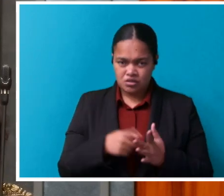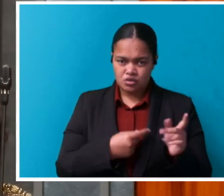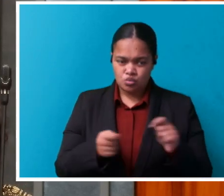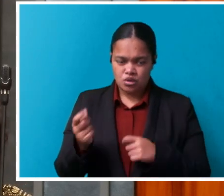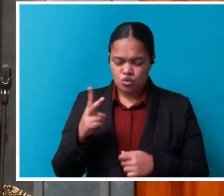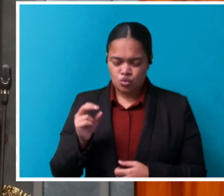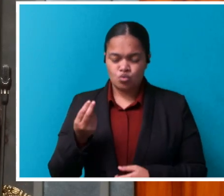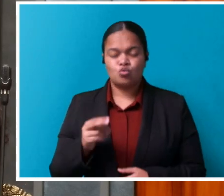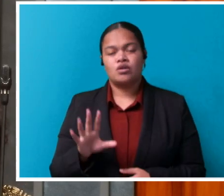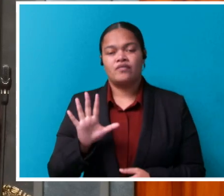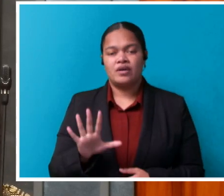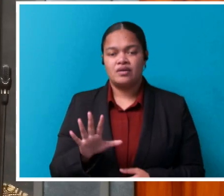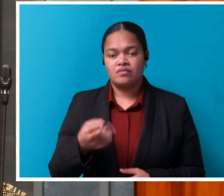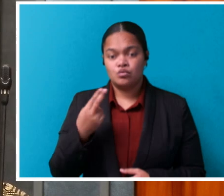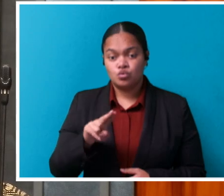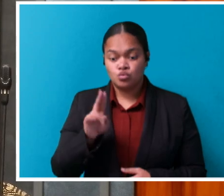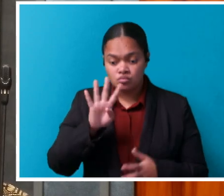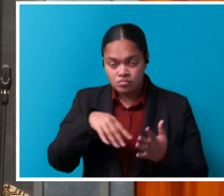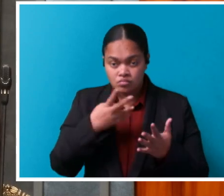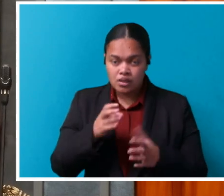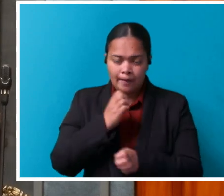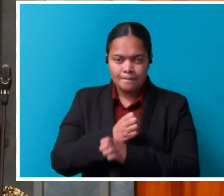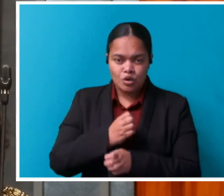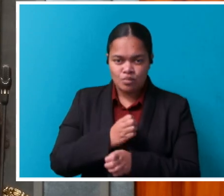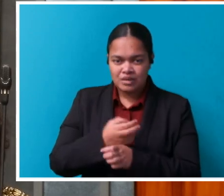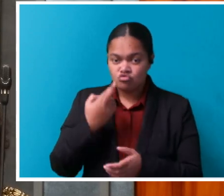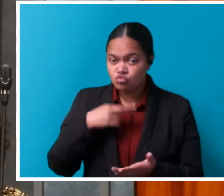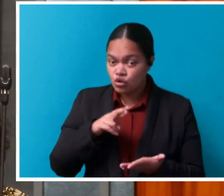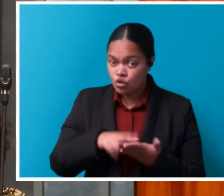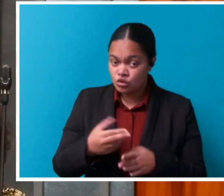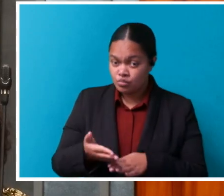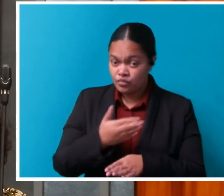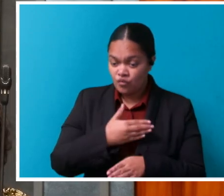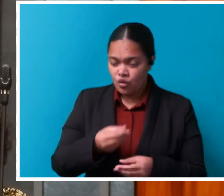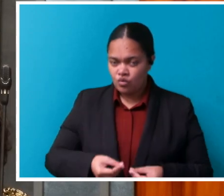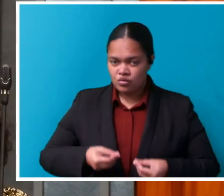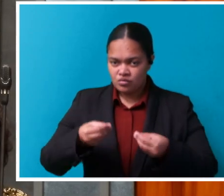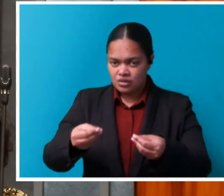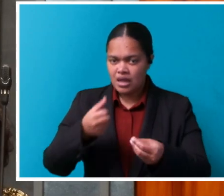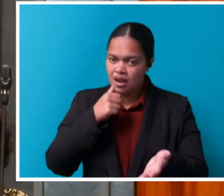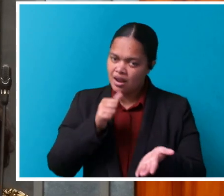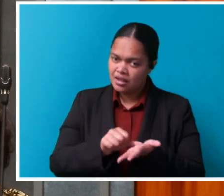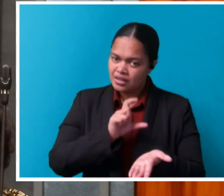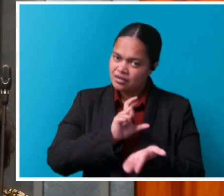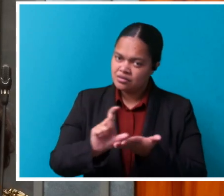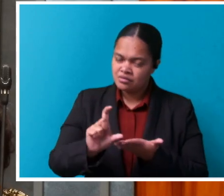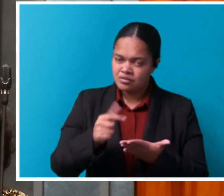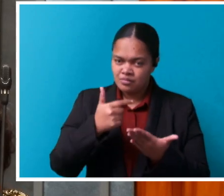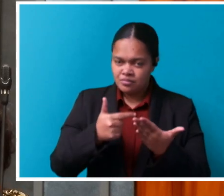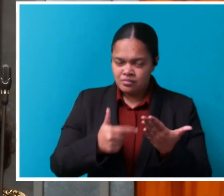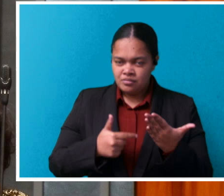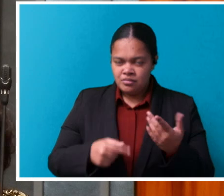2025 to verify employment records before issuing bond clearance letter and delisting the graduates